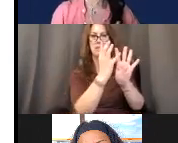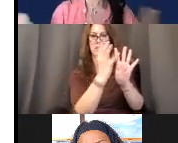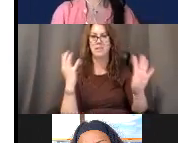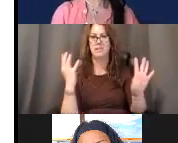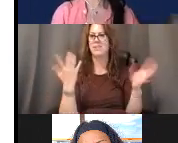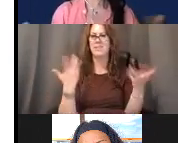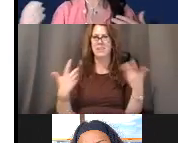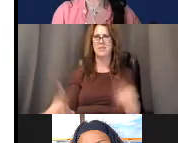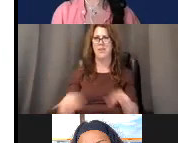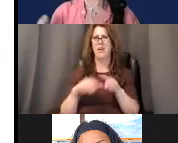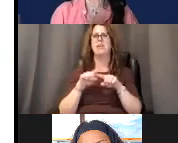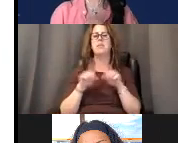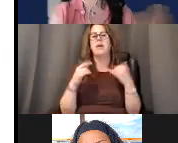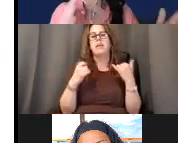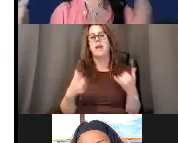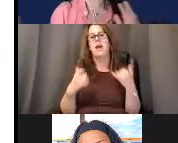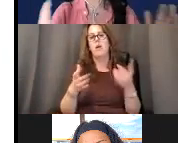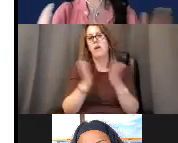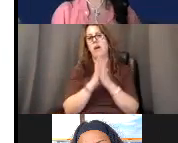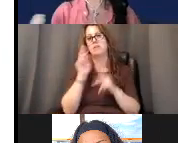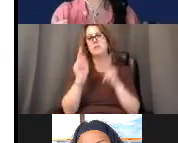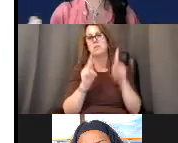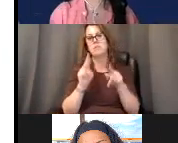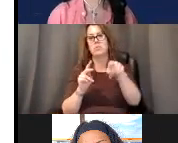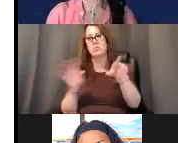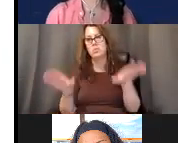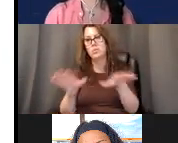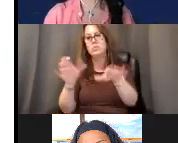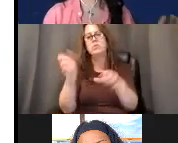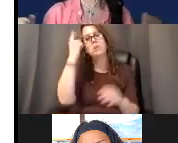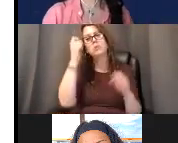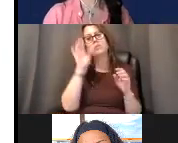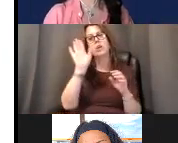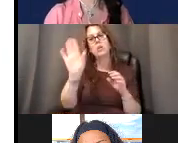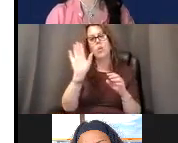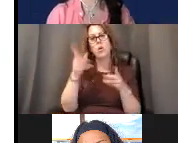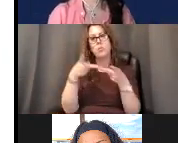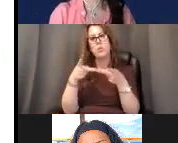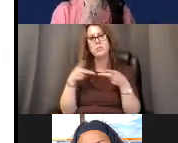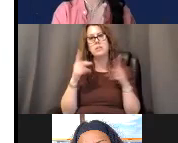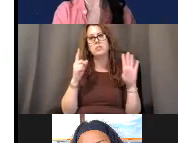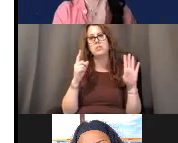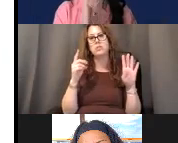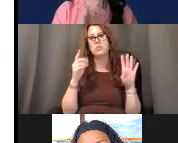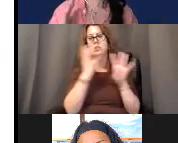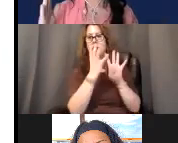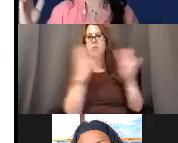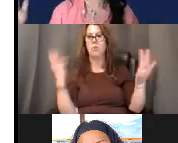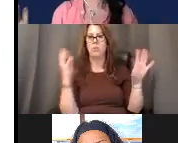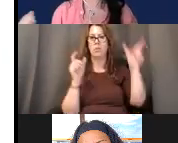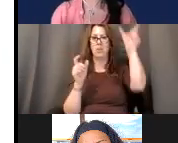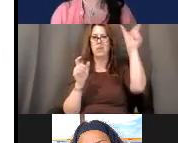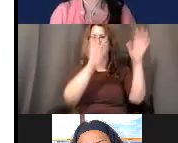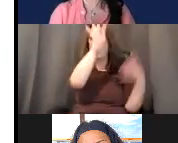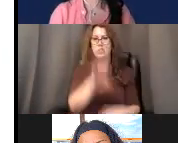this and journal and think about it and know that you'll move up and down. And this is more of a game of Twister, not just a linear kind